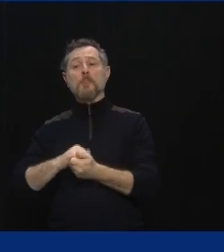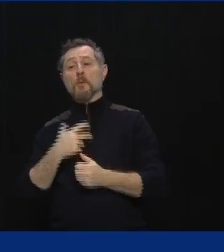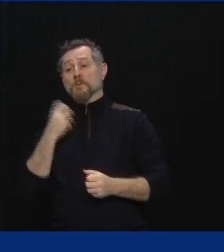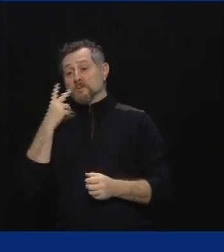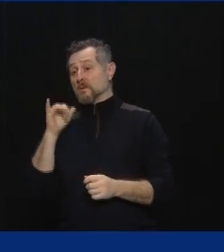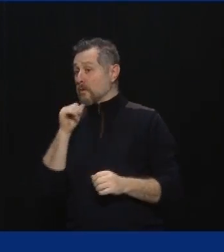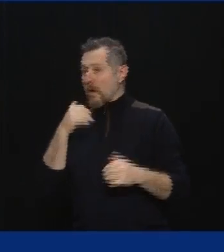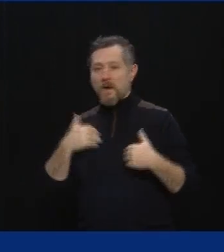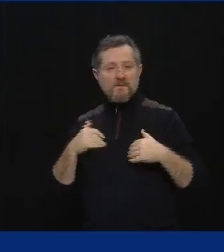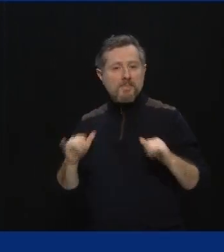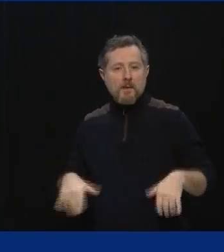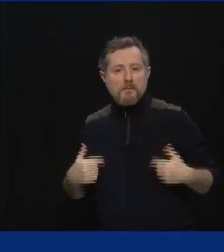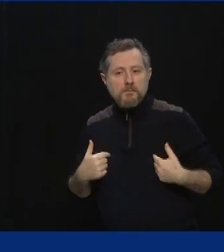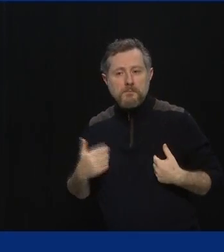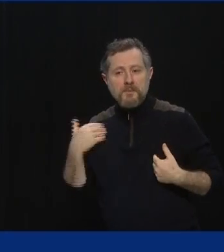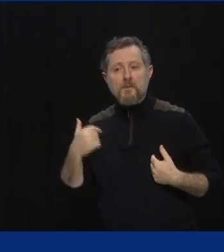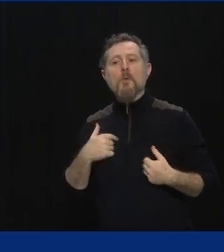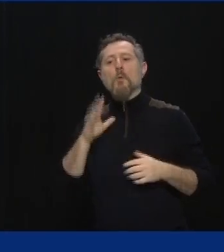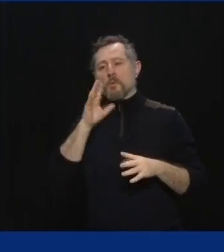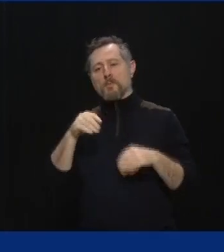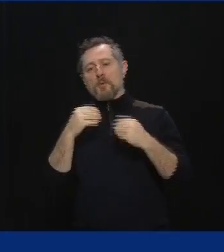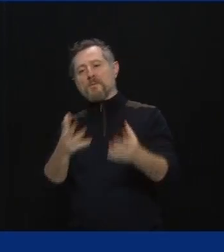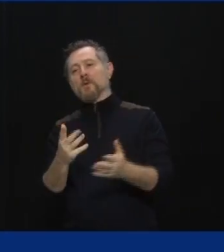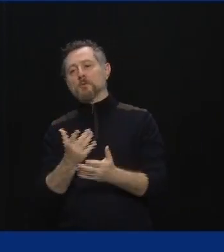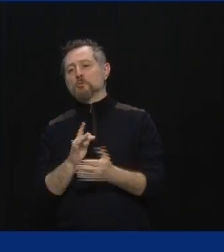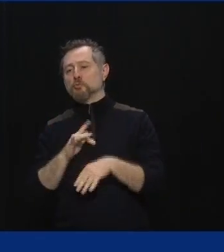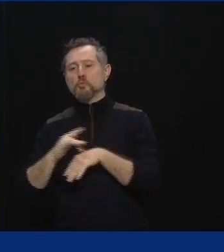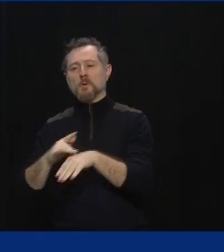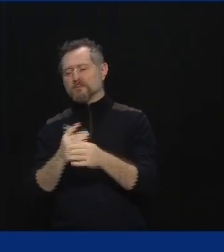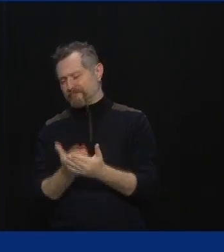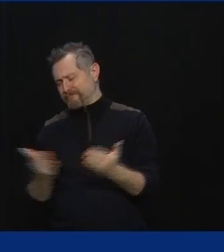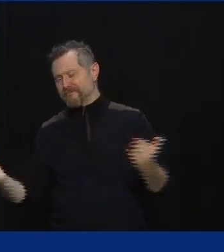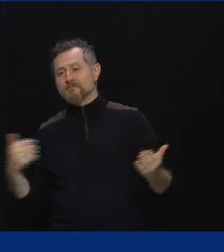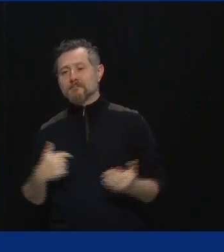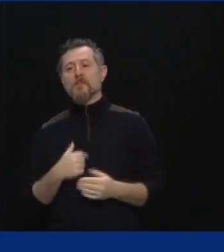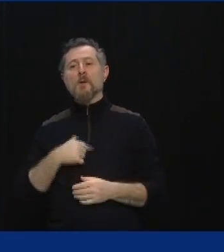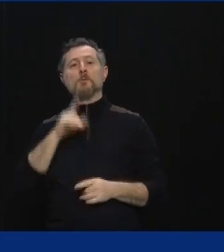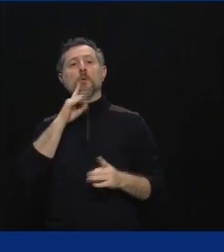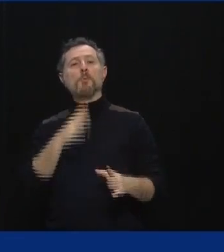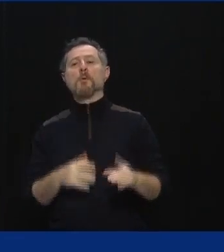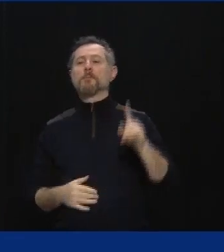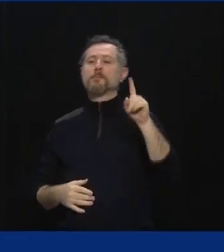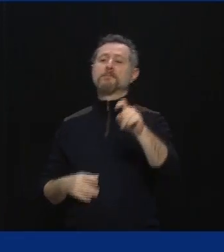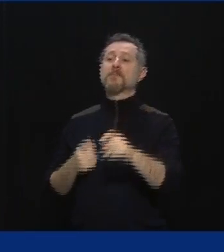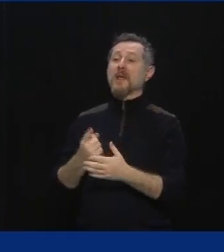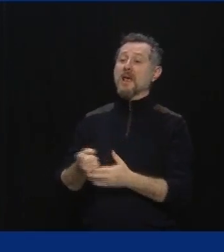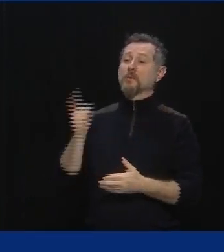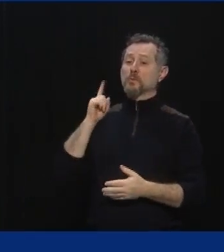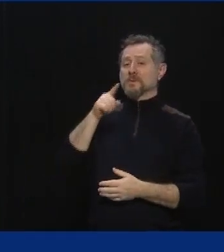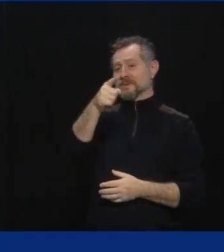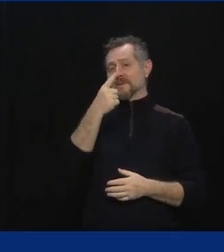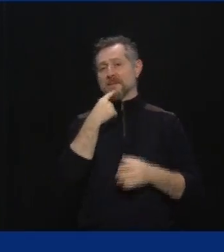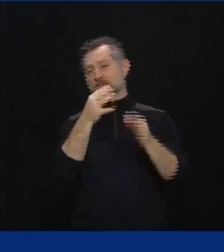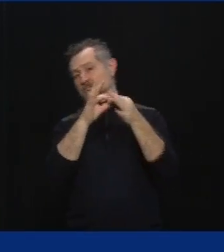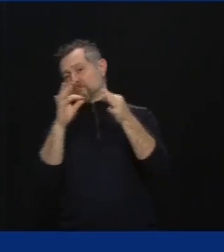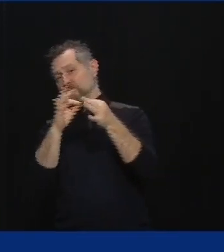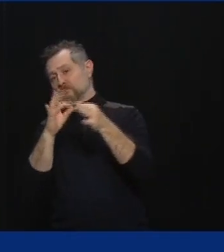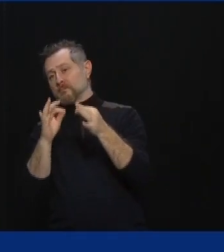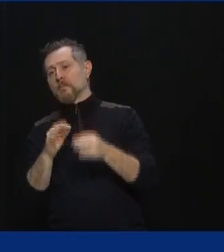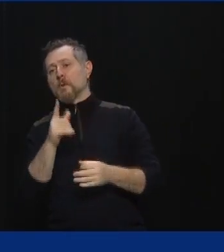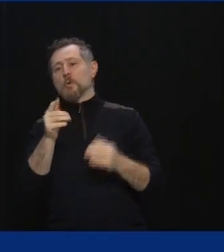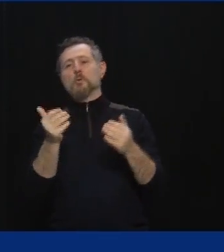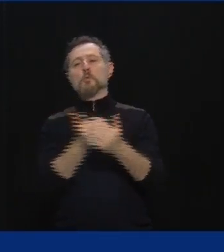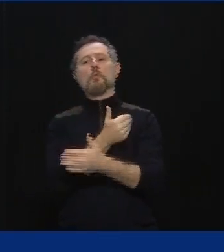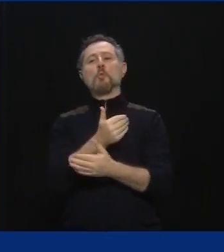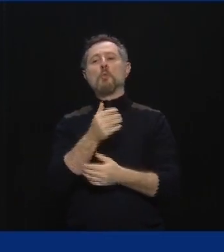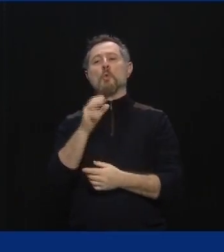past, and we'll be there to provide the resources as they request them. Governor Hochul, last week you had said that new Omicron cases would have